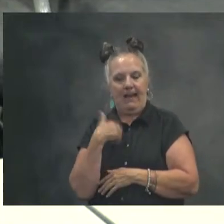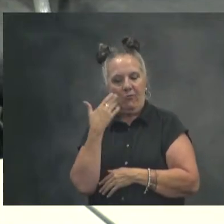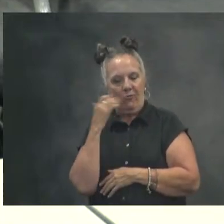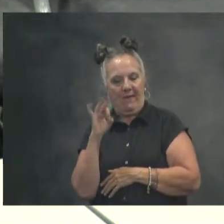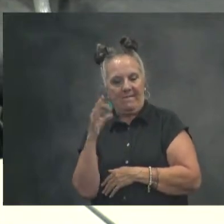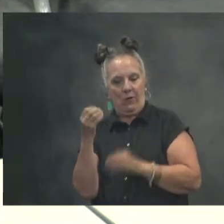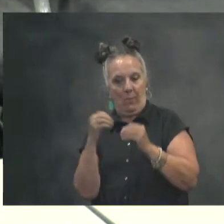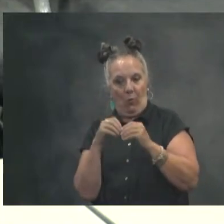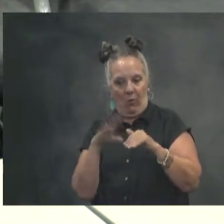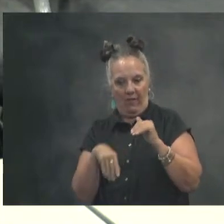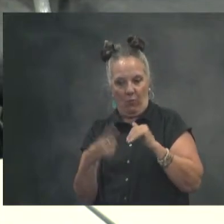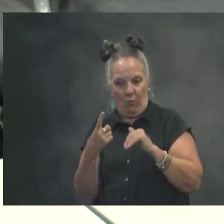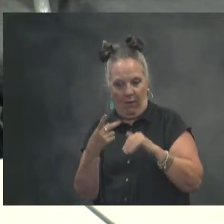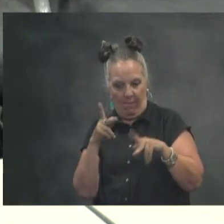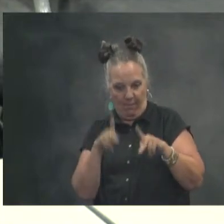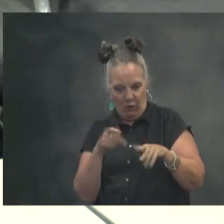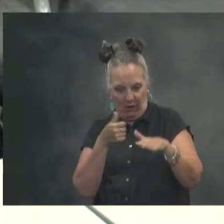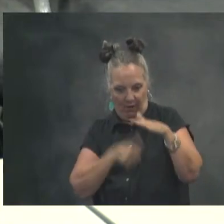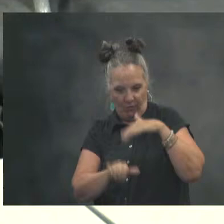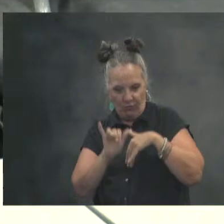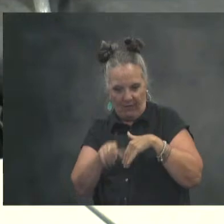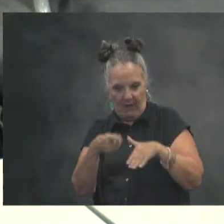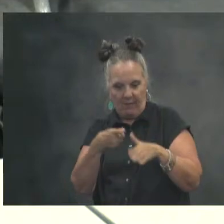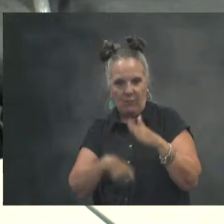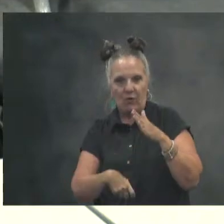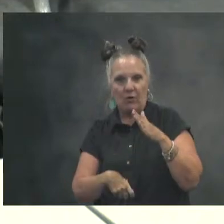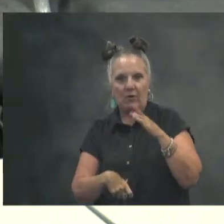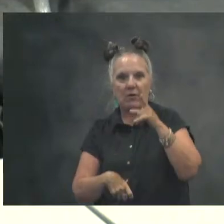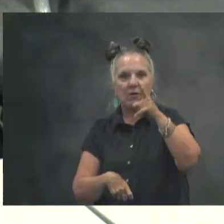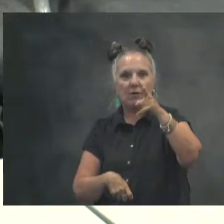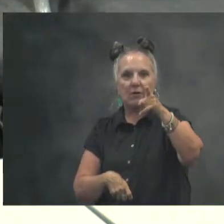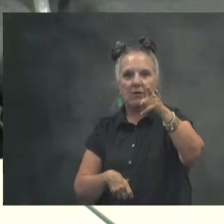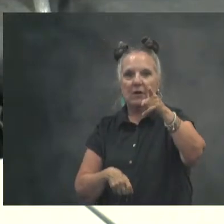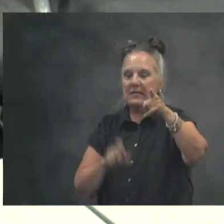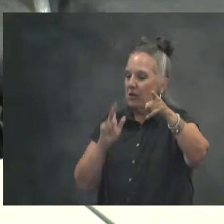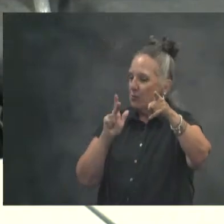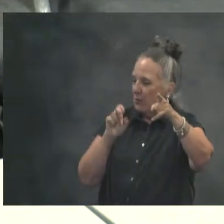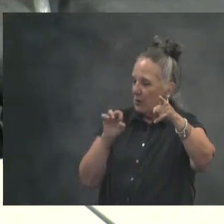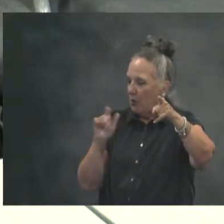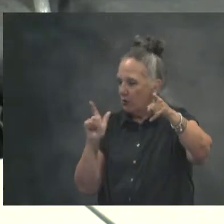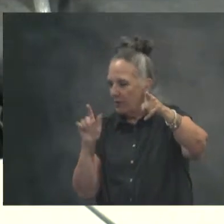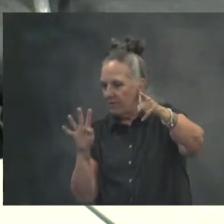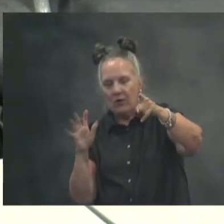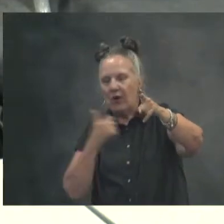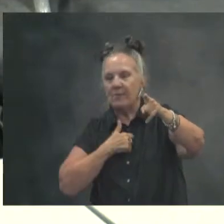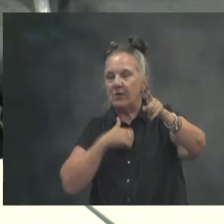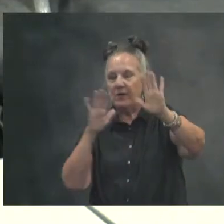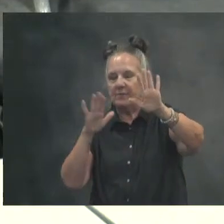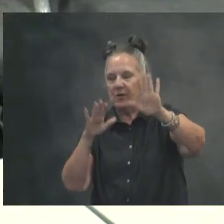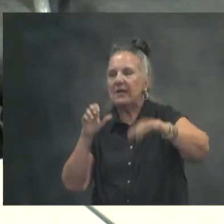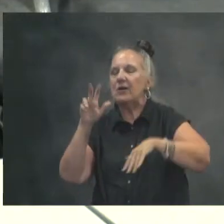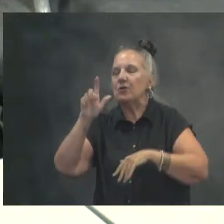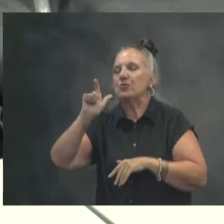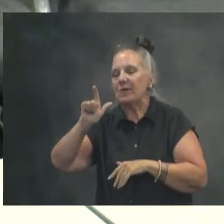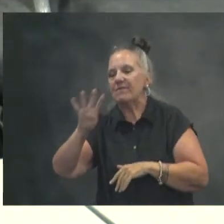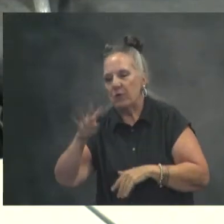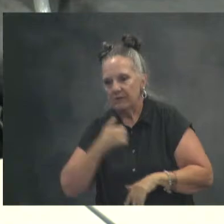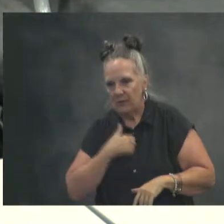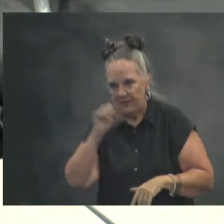more than one person under that. Is that FY '23 or '24? I'm sorry, FY '24, yes.